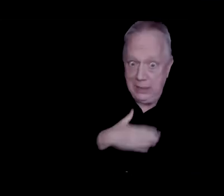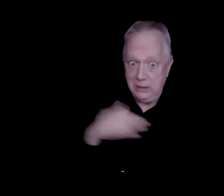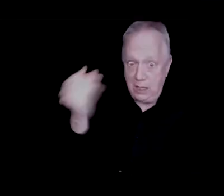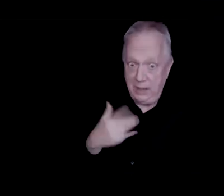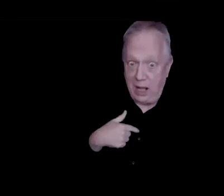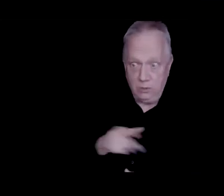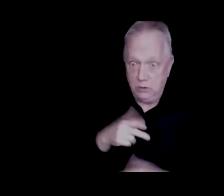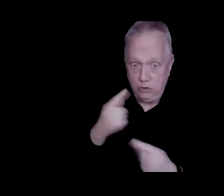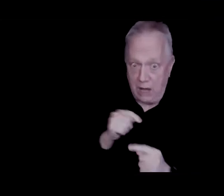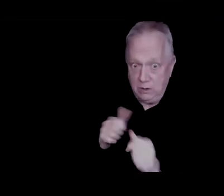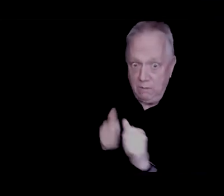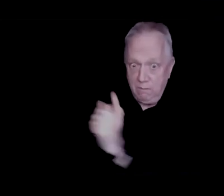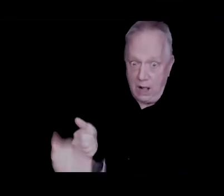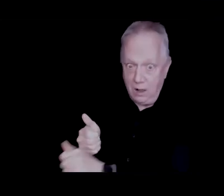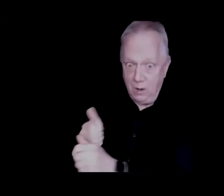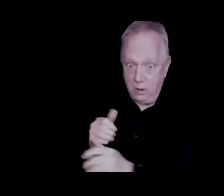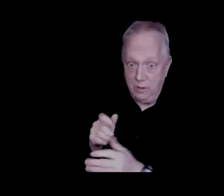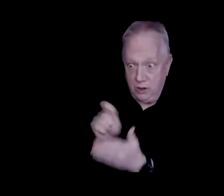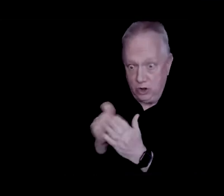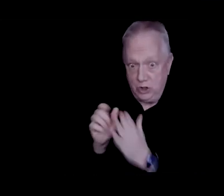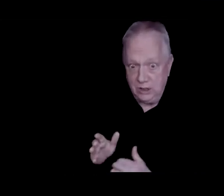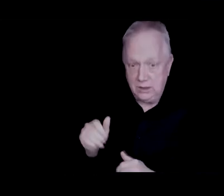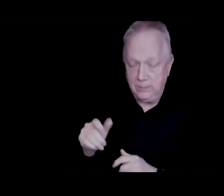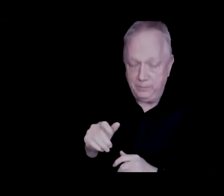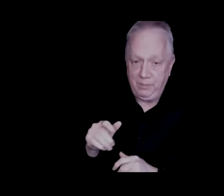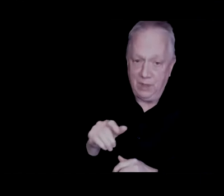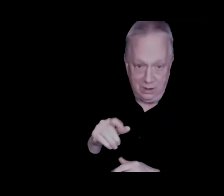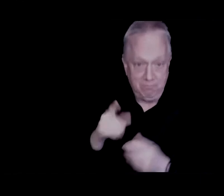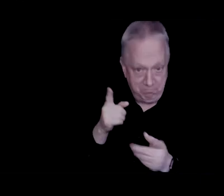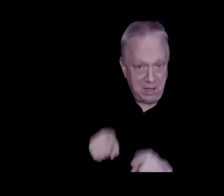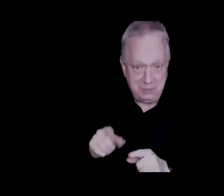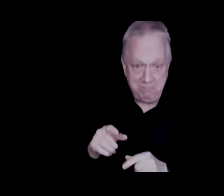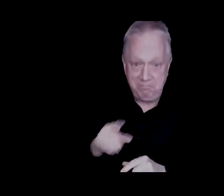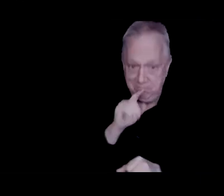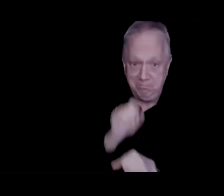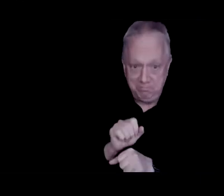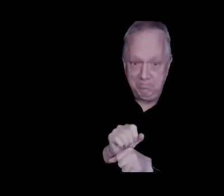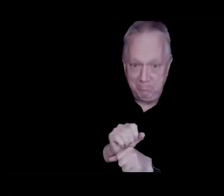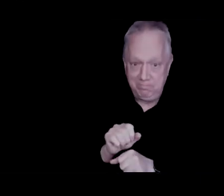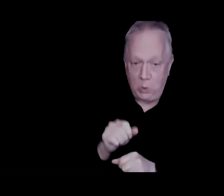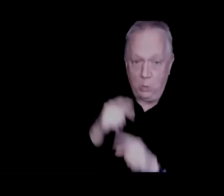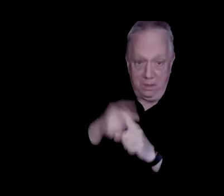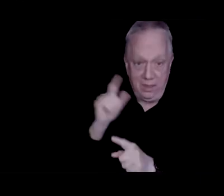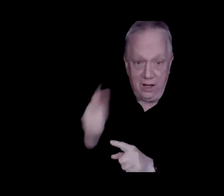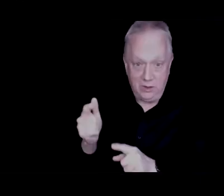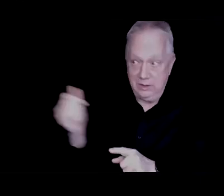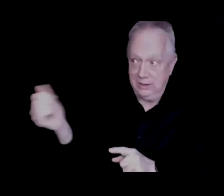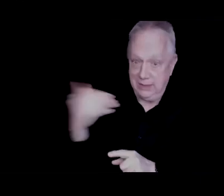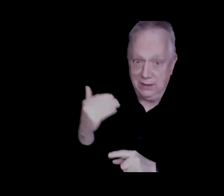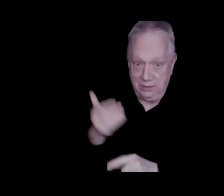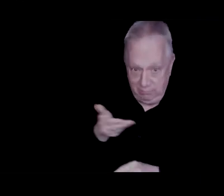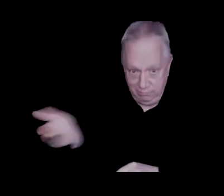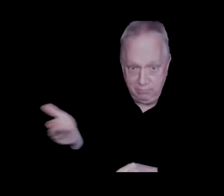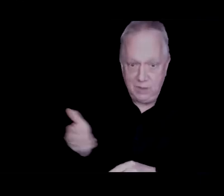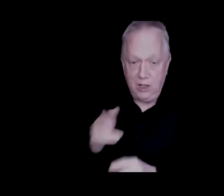I will try to follow this journal." And it's what happened. And maybe 1 month after, she sent the journalist and I